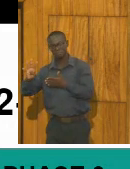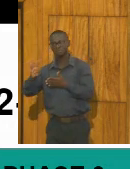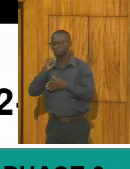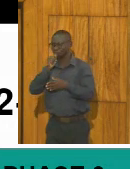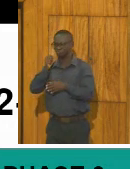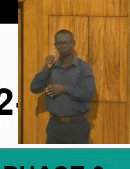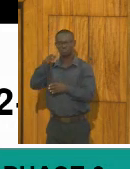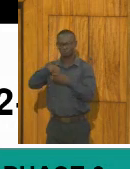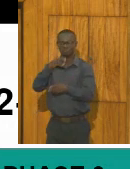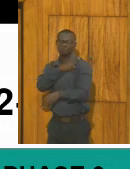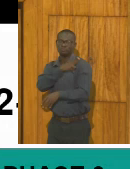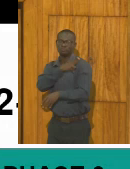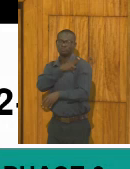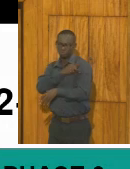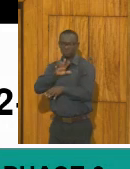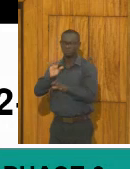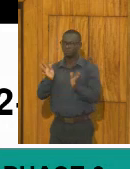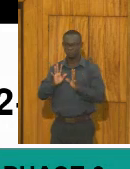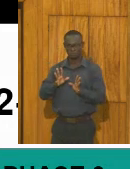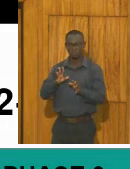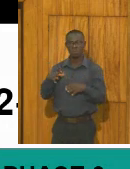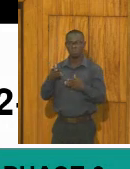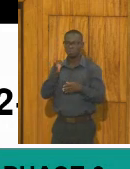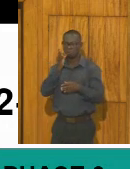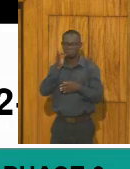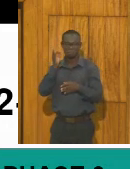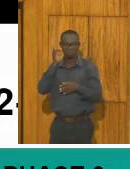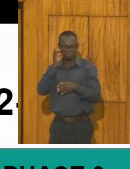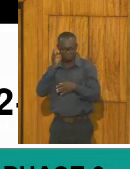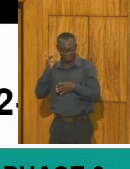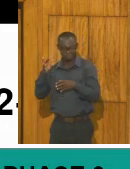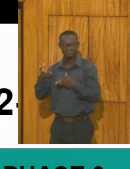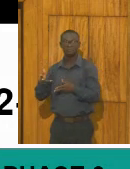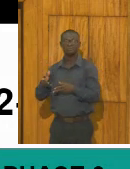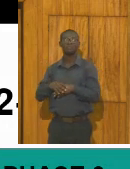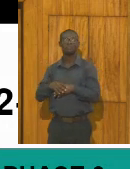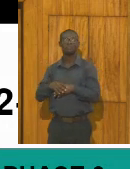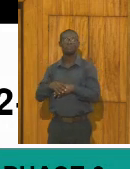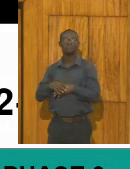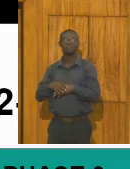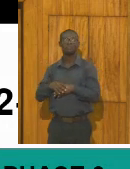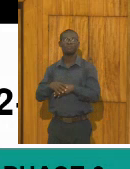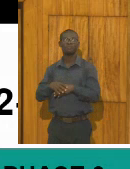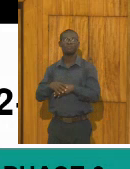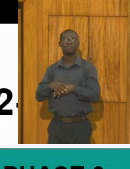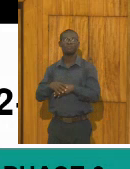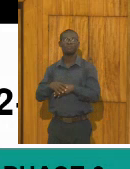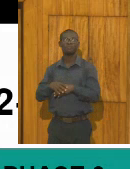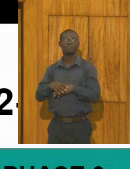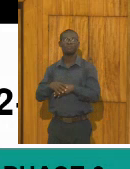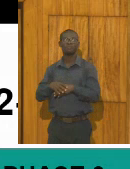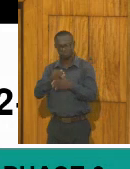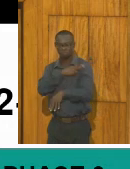facilities. And we also administered ease of use questionnaires for health workers.